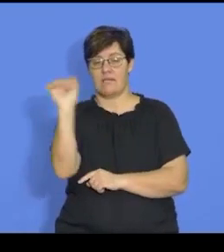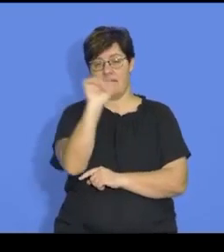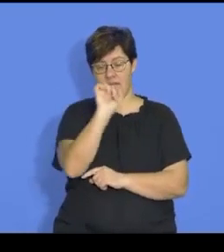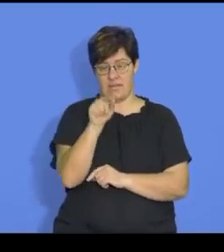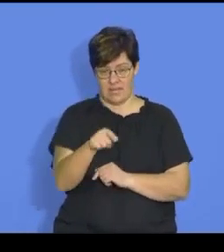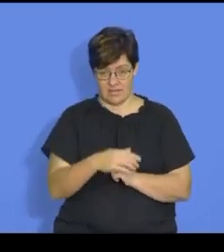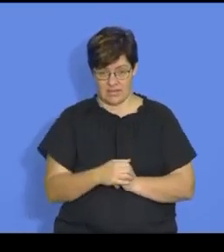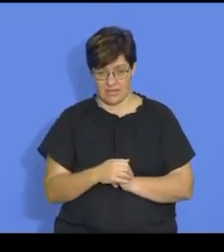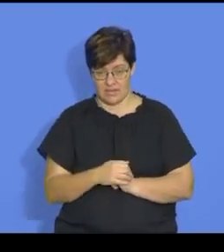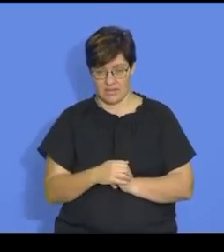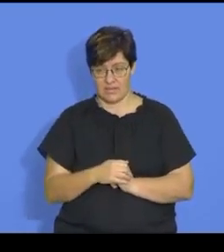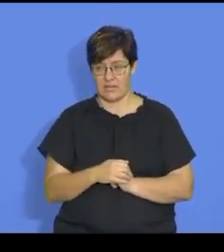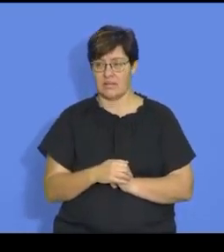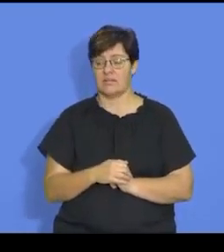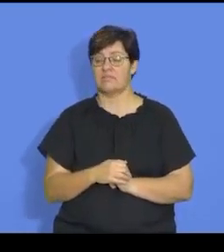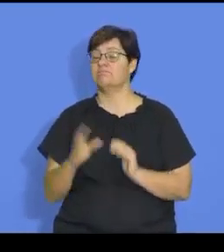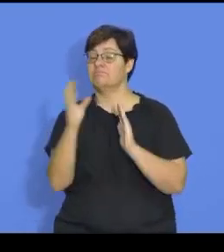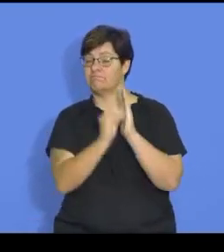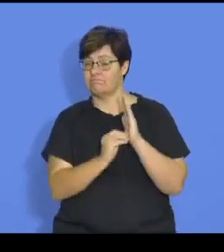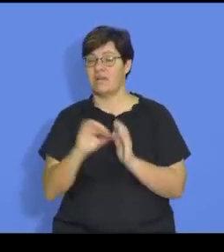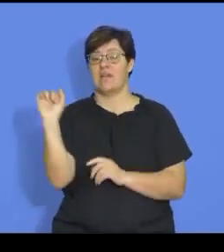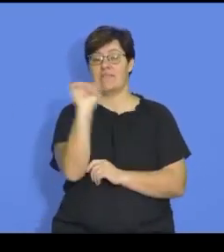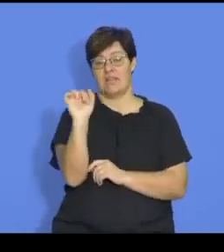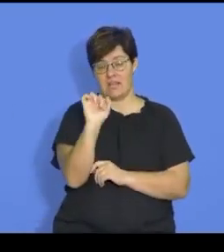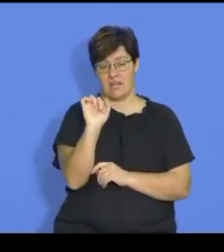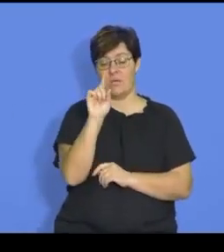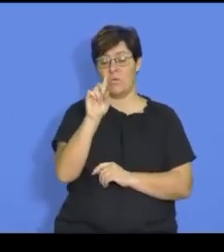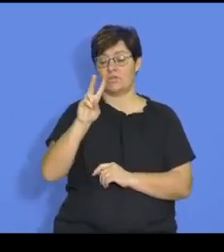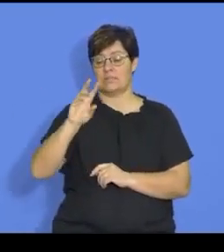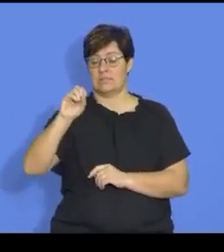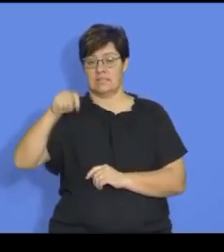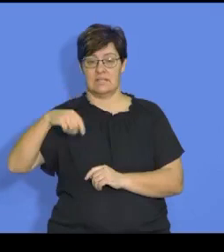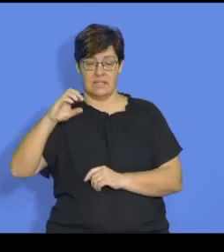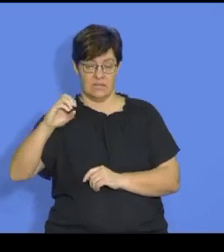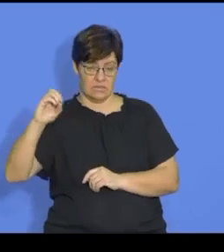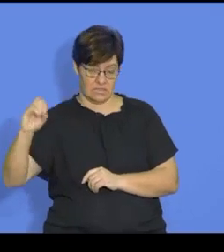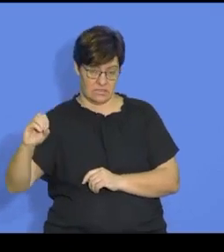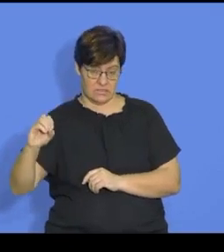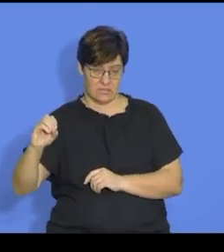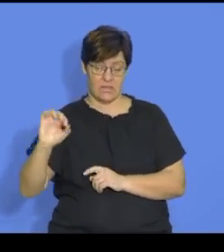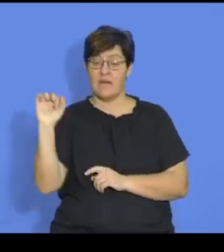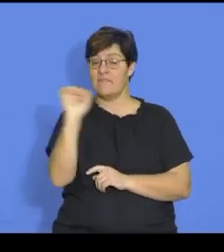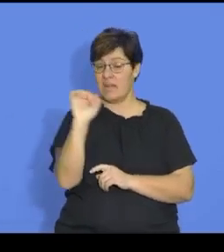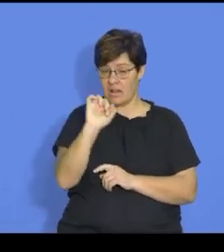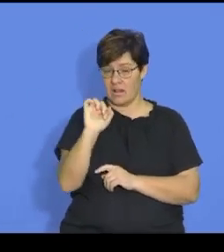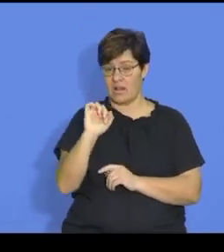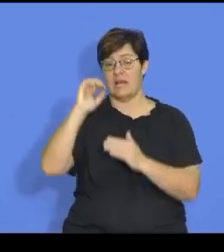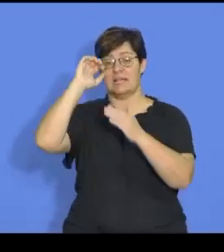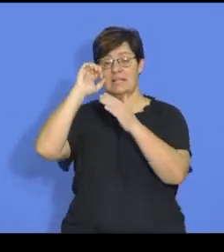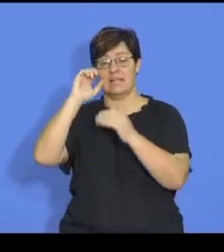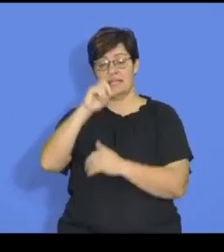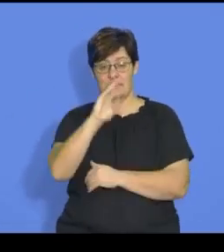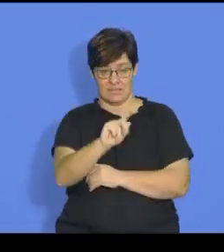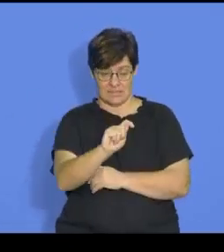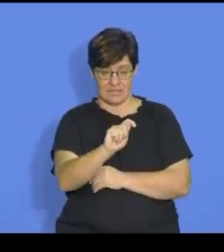vehicles. So this would also be recorded as vehicles 120,000. Remember, vehicles will be debited